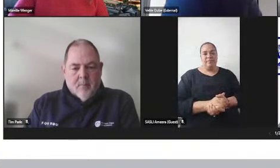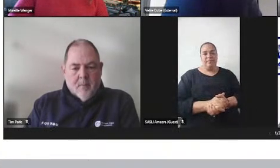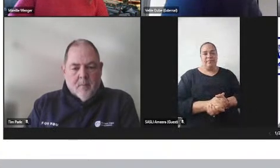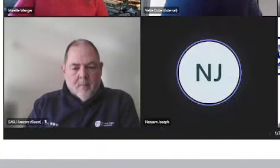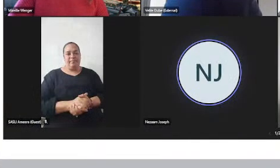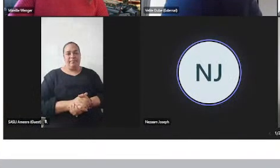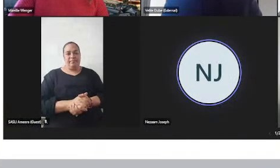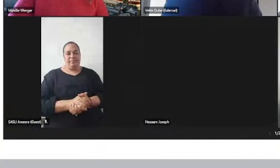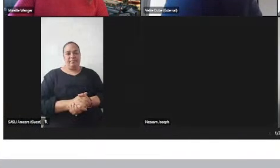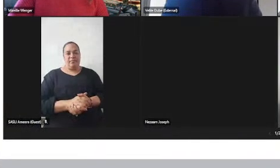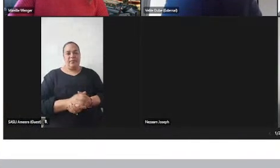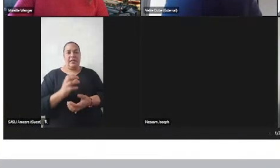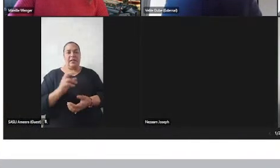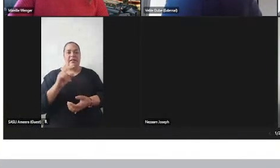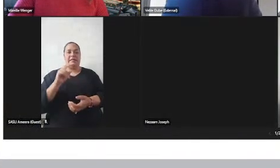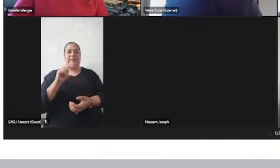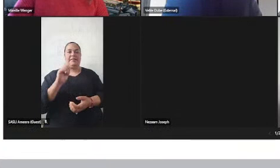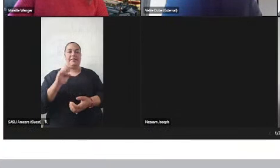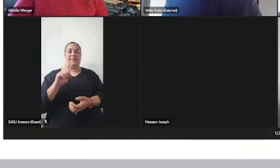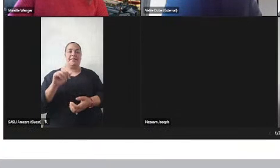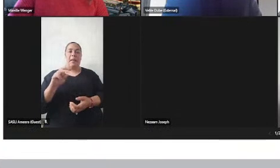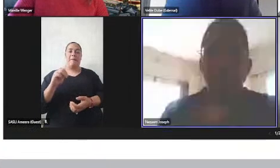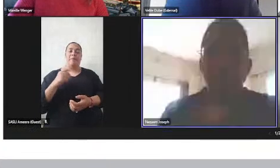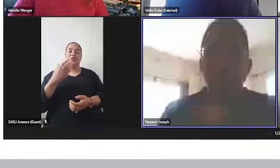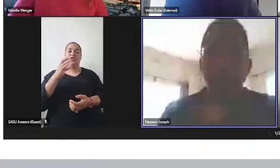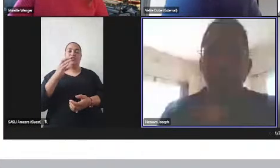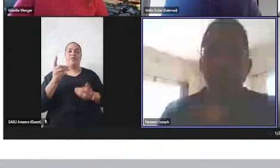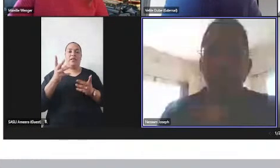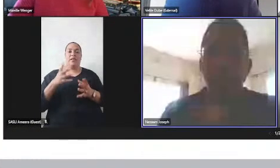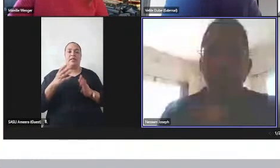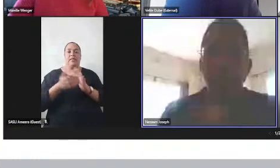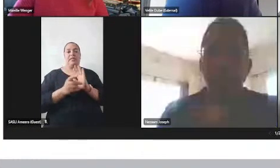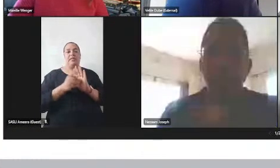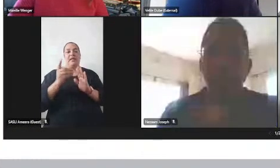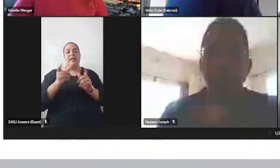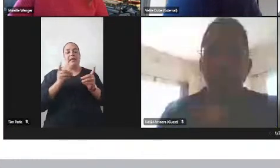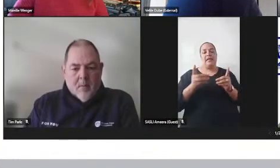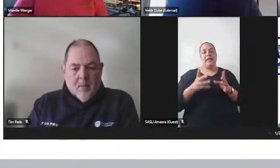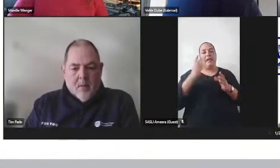Nizam Joseph, Chief Director, Skills Development and Innovation. Thank you.